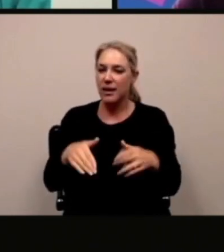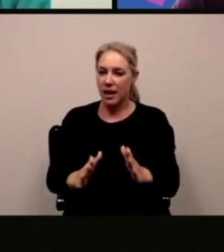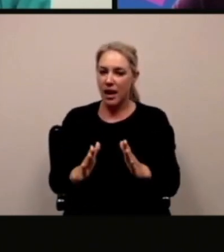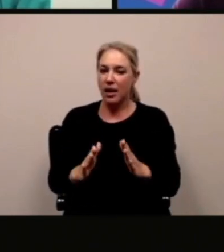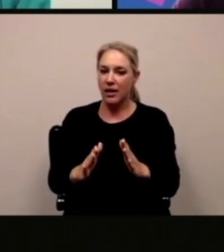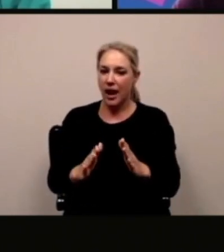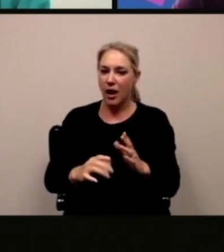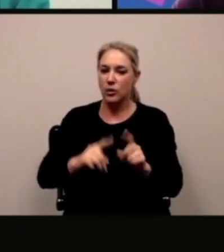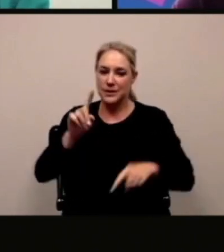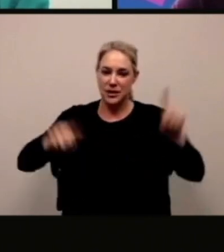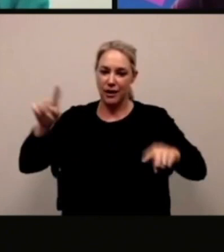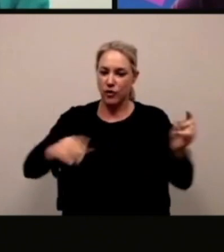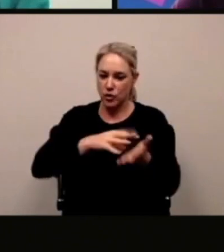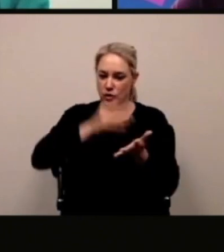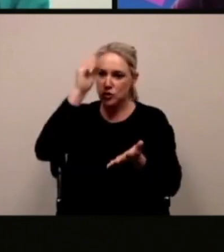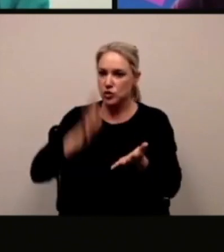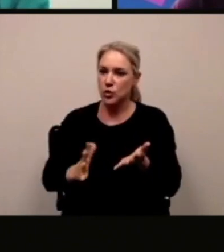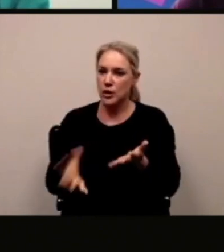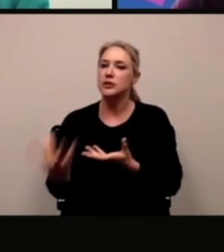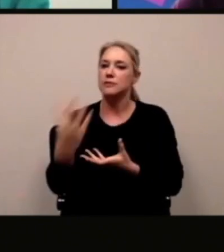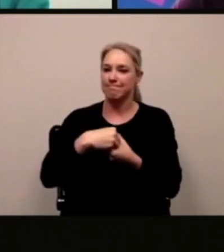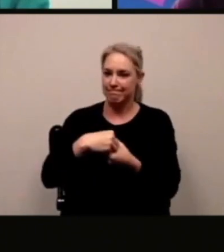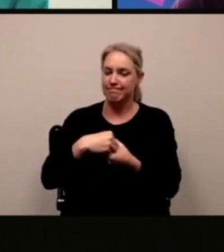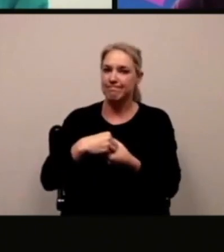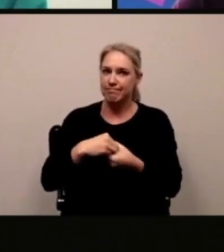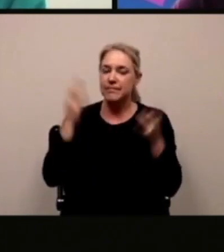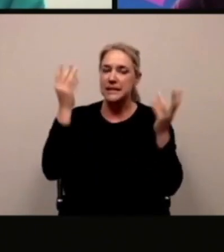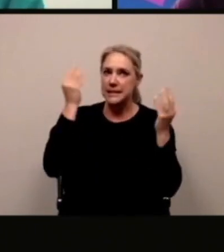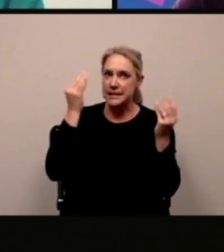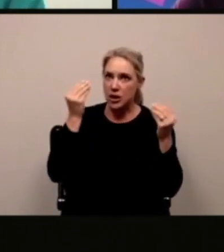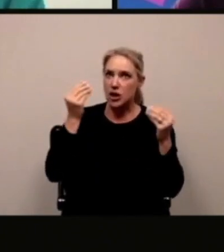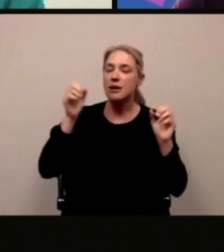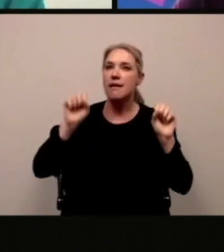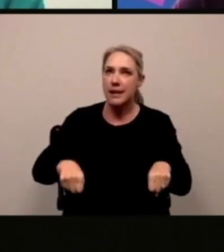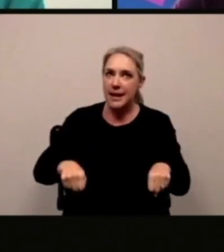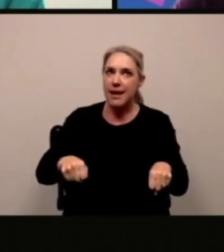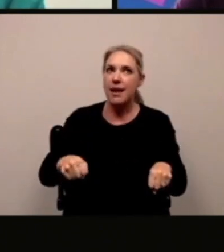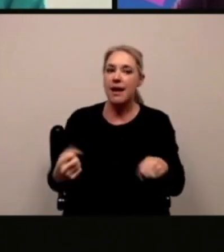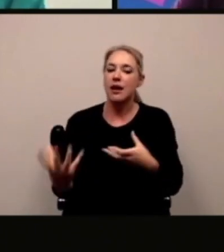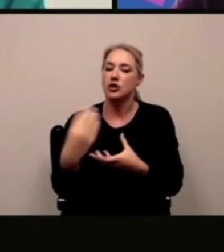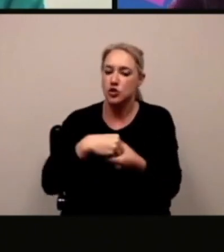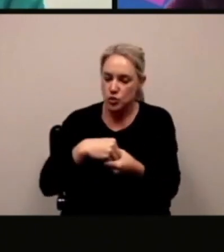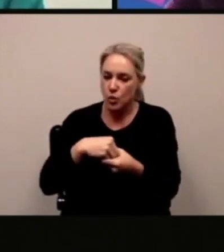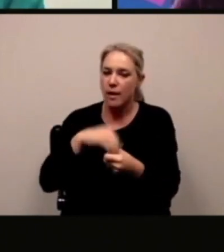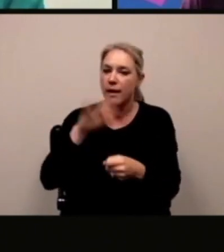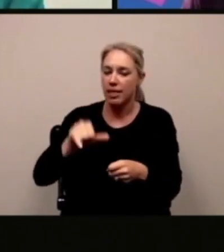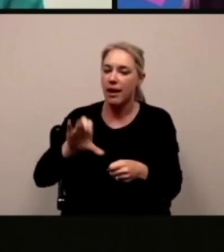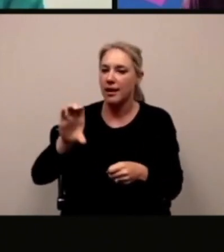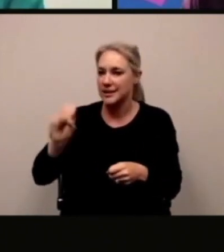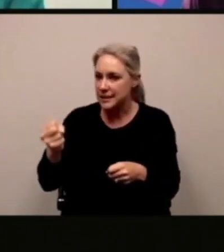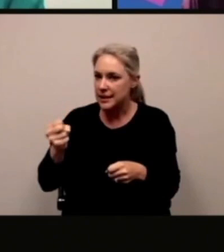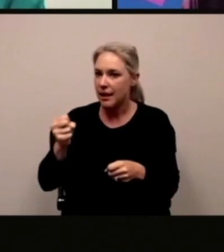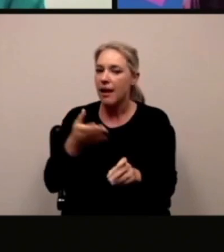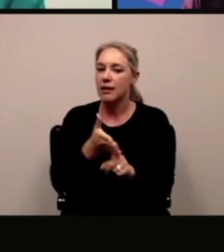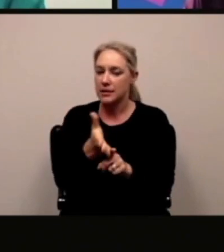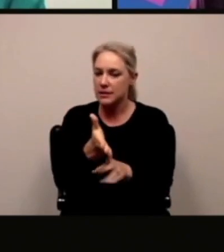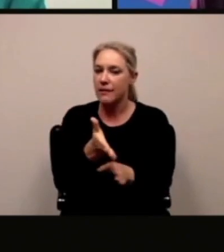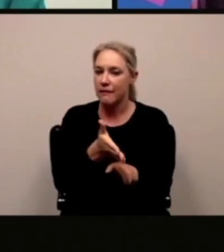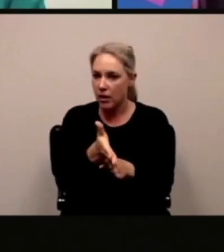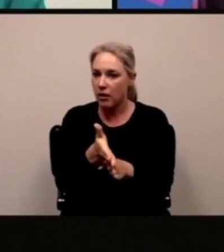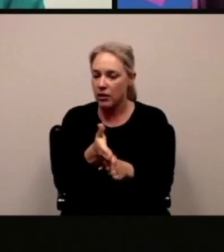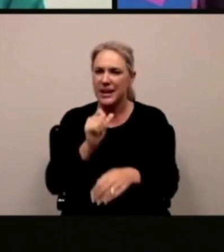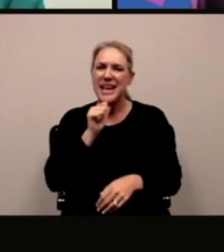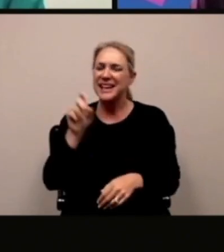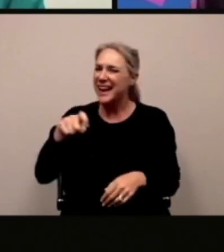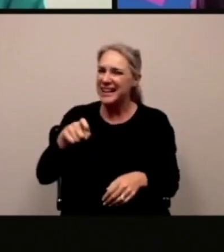diverse students actually, you know, think about, you know, entering the CS field. And they don't really even need to be a computer scientist, but